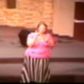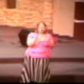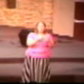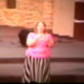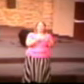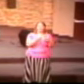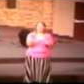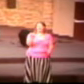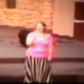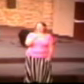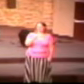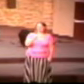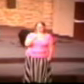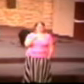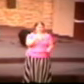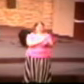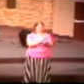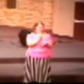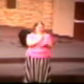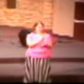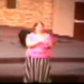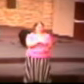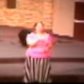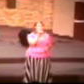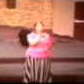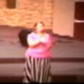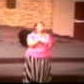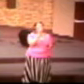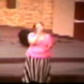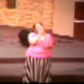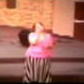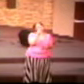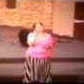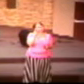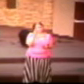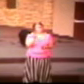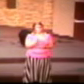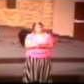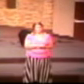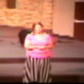told me when I was in college, that's what communion ought to look like.